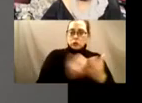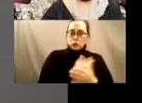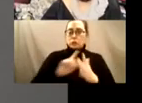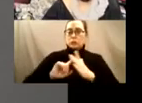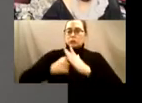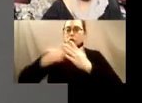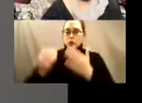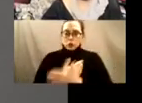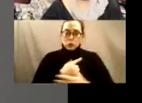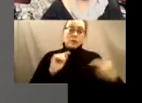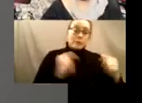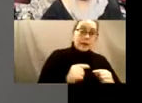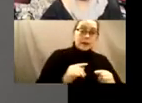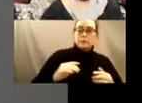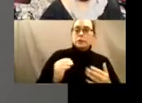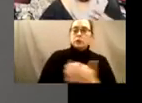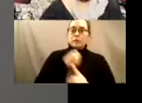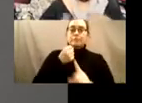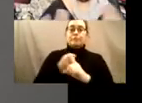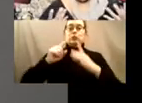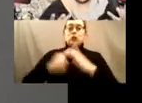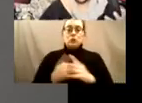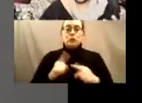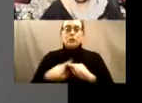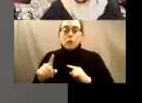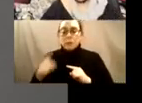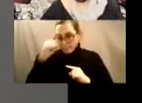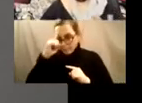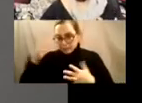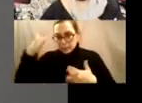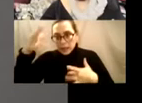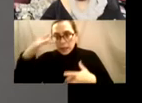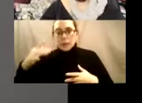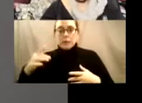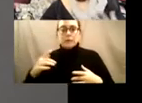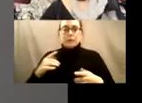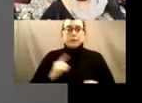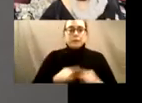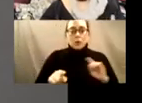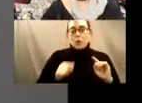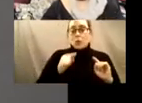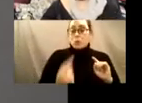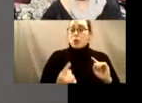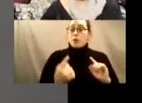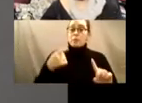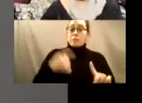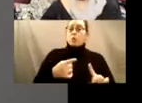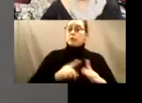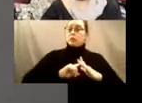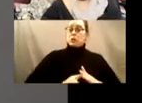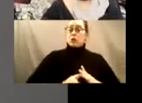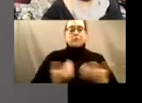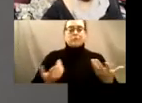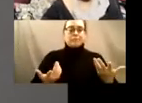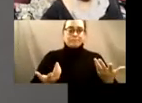mental illness. And and so I wanted to kind of deconstruct the idea of having one single point that is the beginning of something.